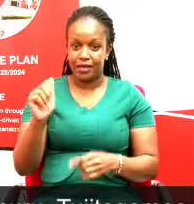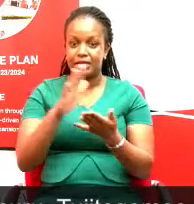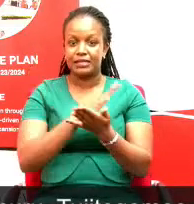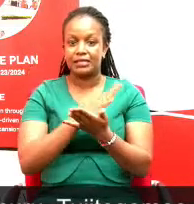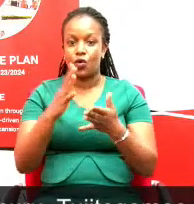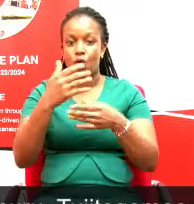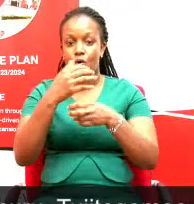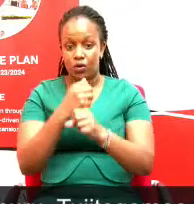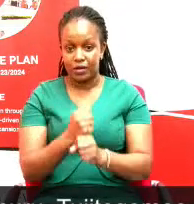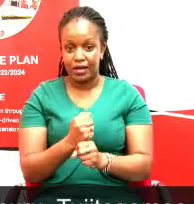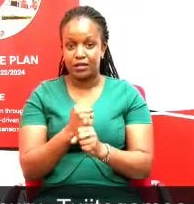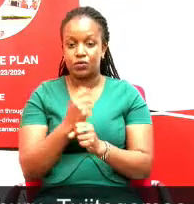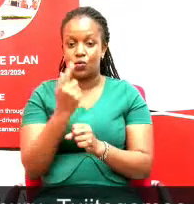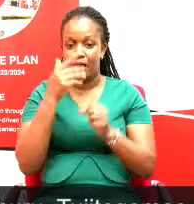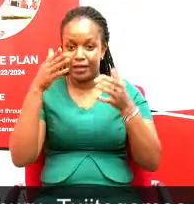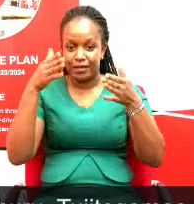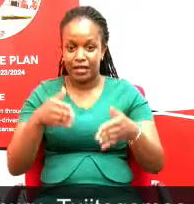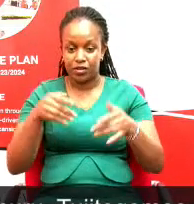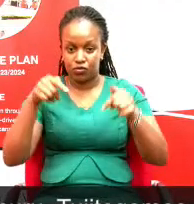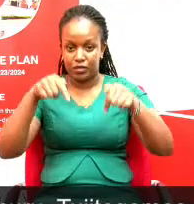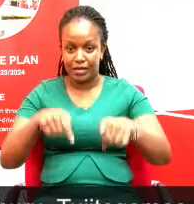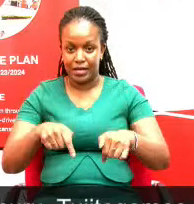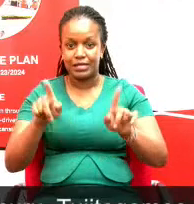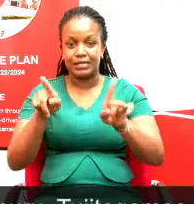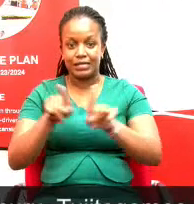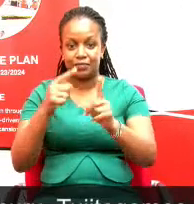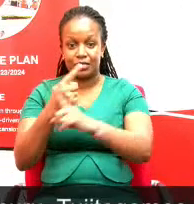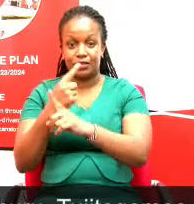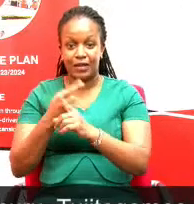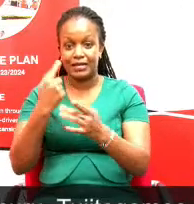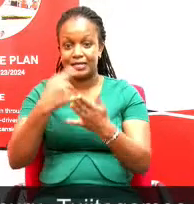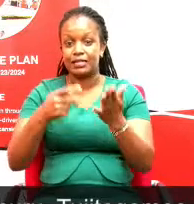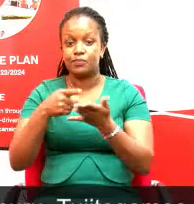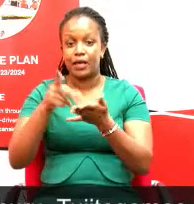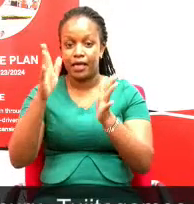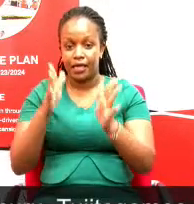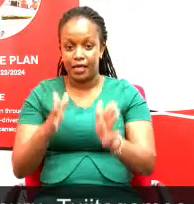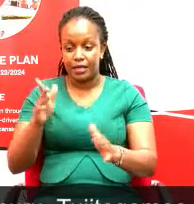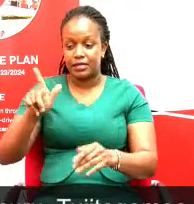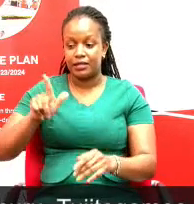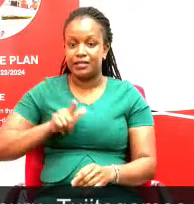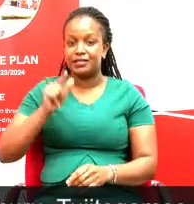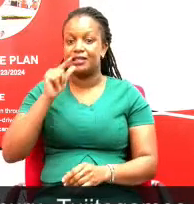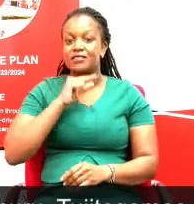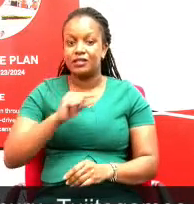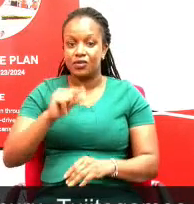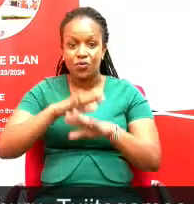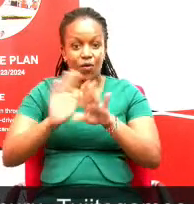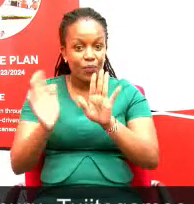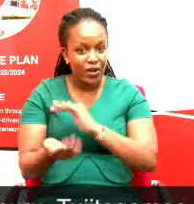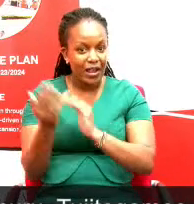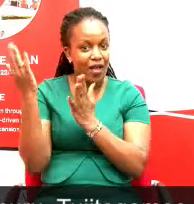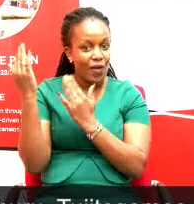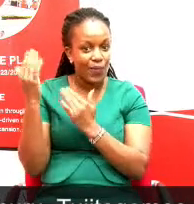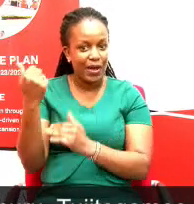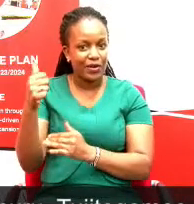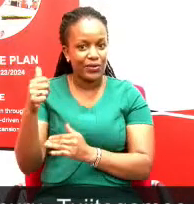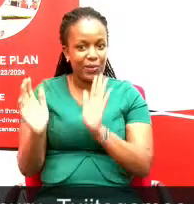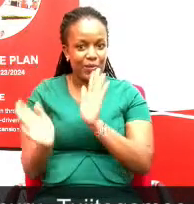stakeholders present here today, distinguished taxpayers, ladies and gentlemen. I hope it's still morning. Good morning.